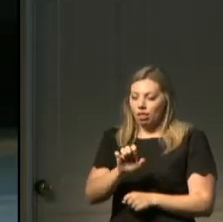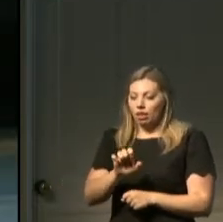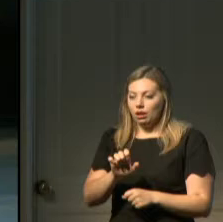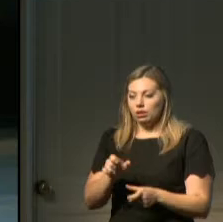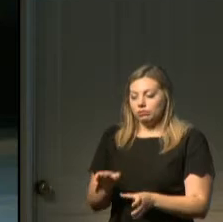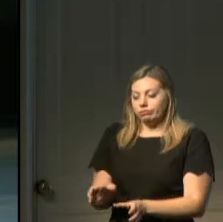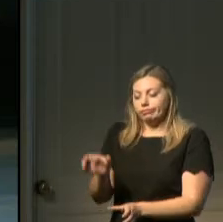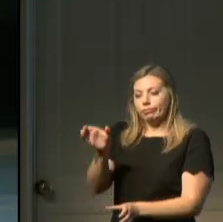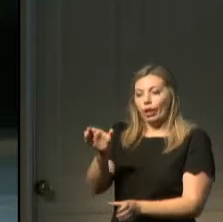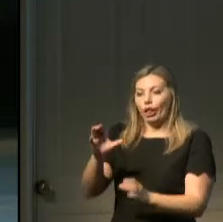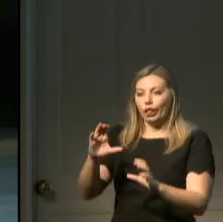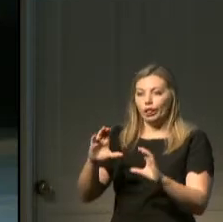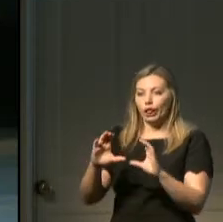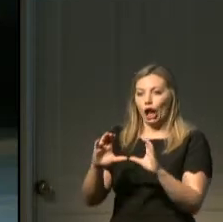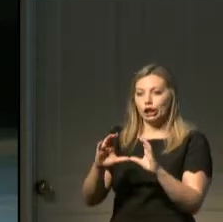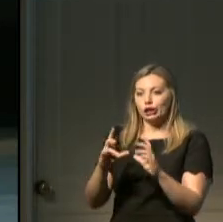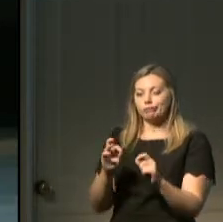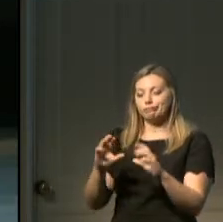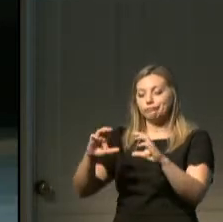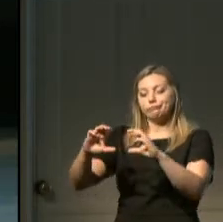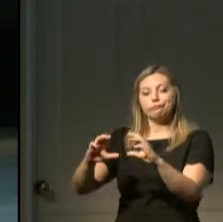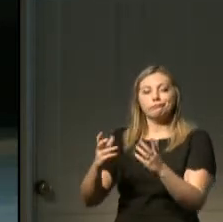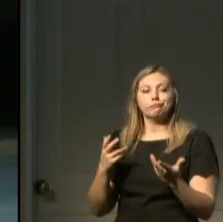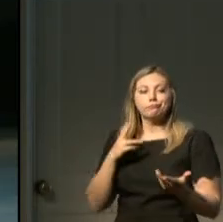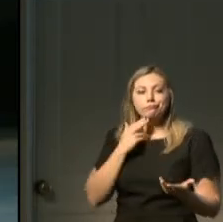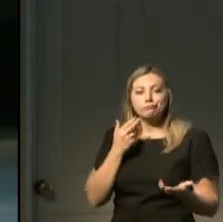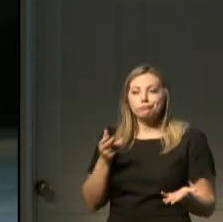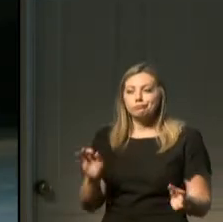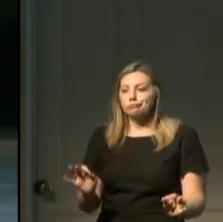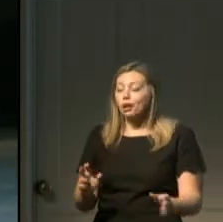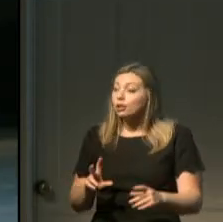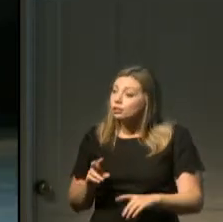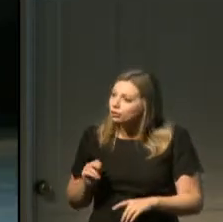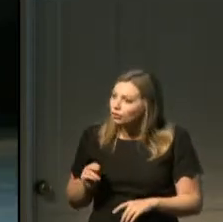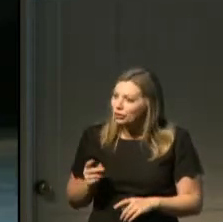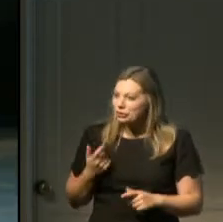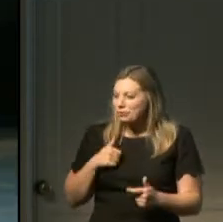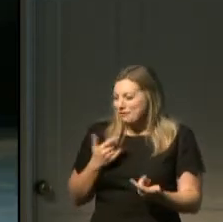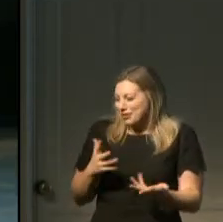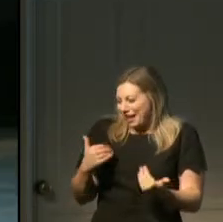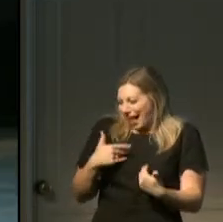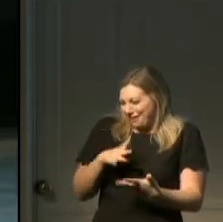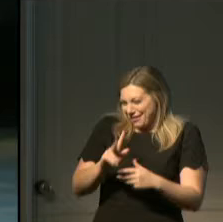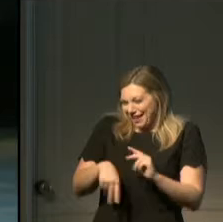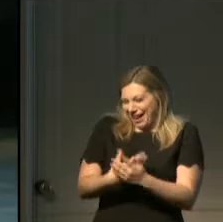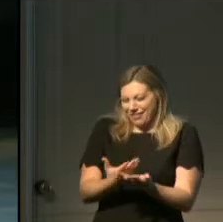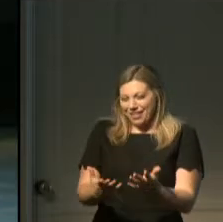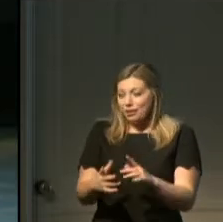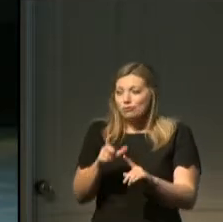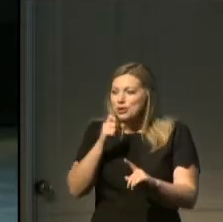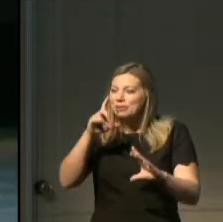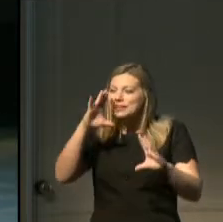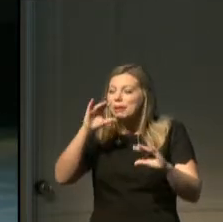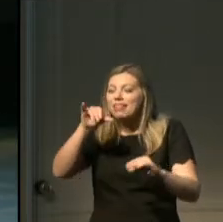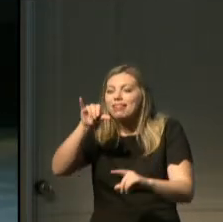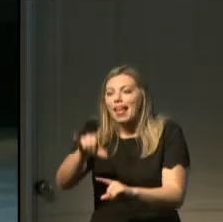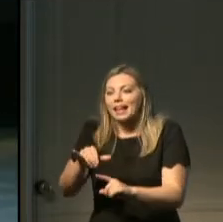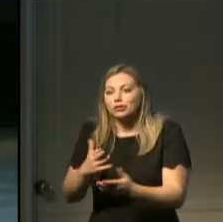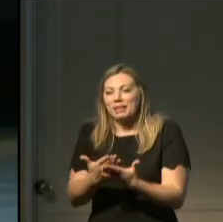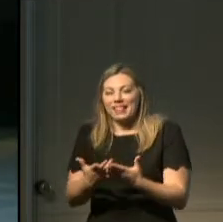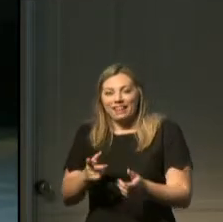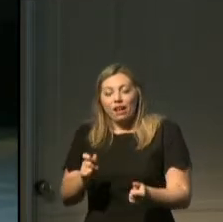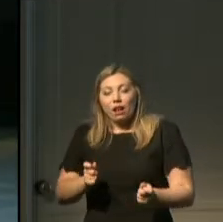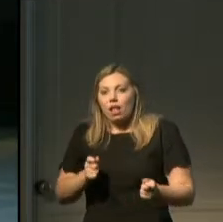white paper on long-term thinking, even though we have written white papers on long-term thinking. But we don't expect those to be the